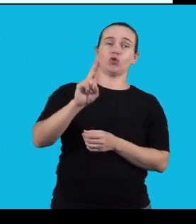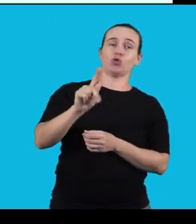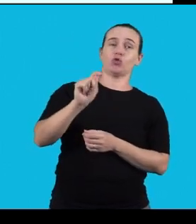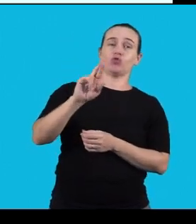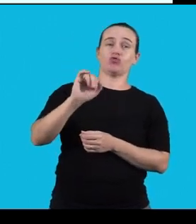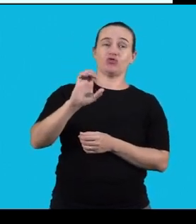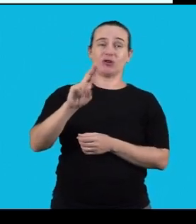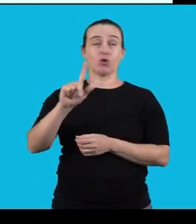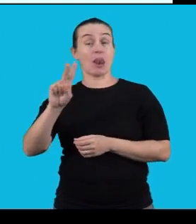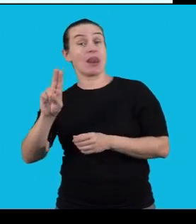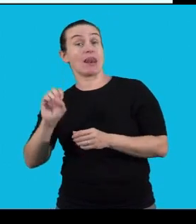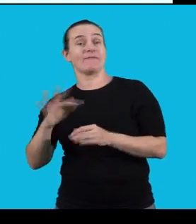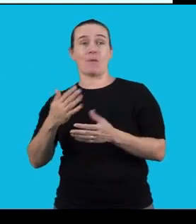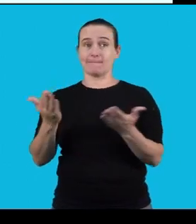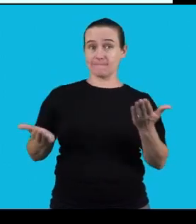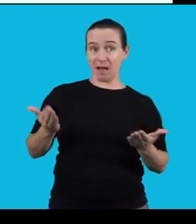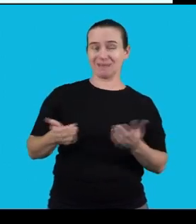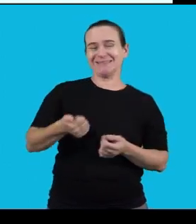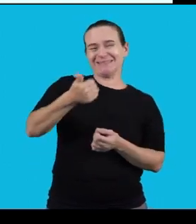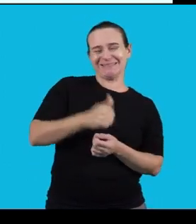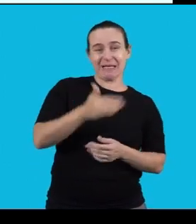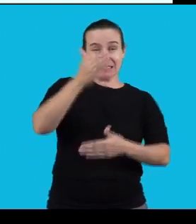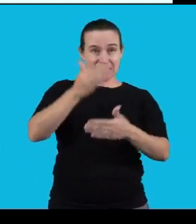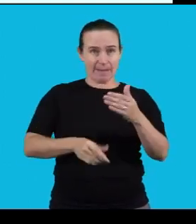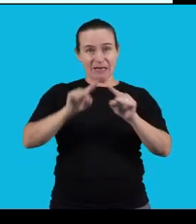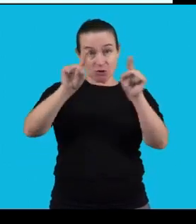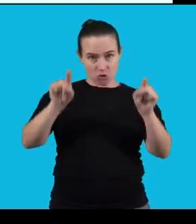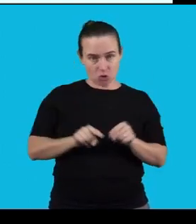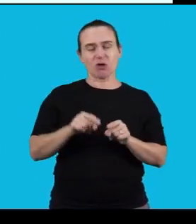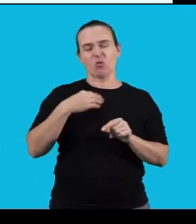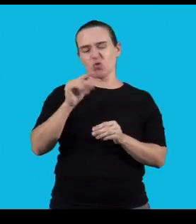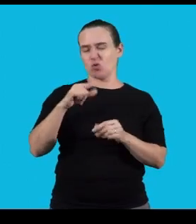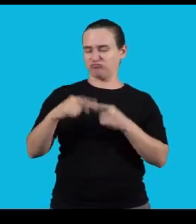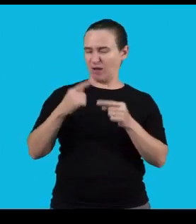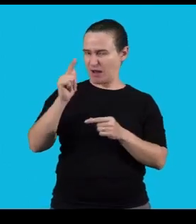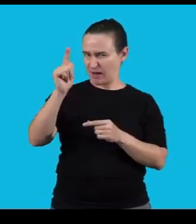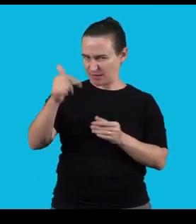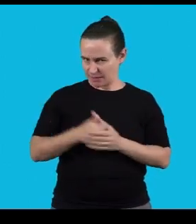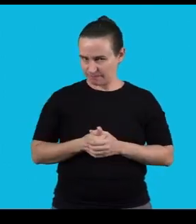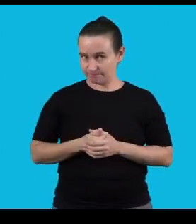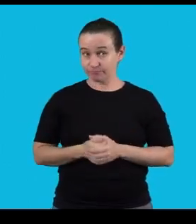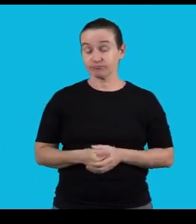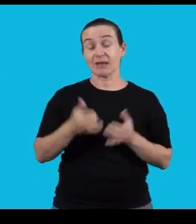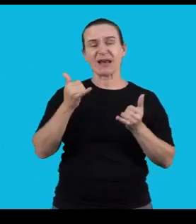the body. And then we've got other parts for the balance of the body that we'll speak about later. Let us look at the